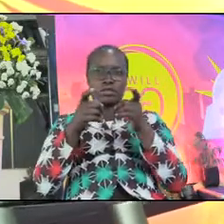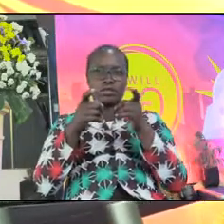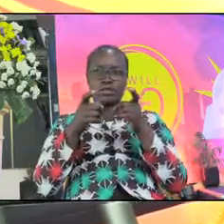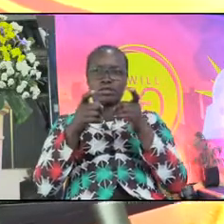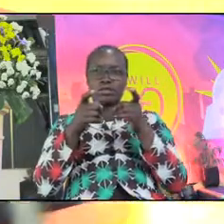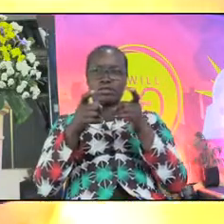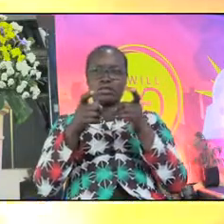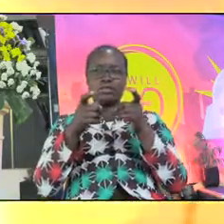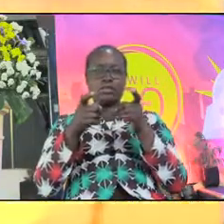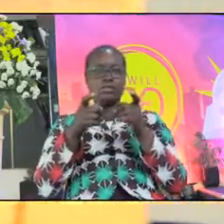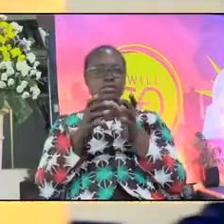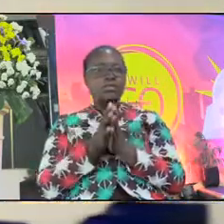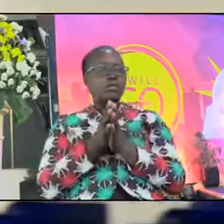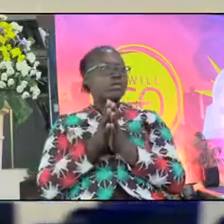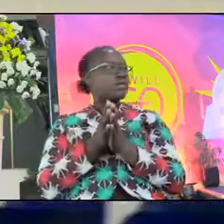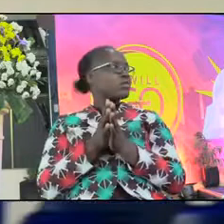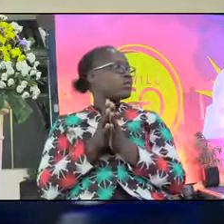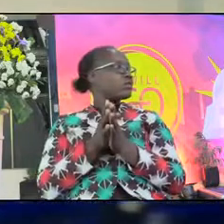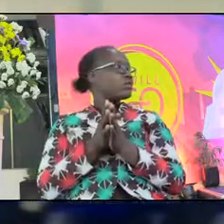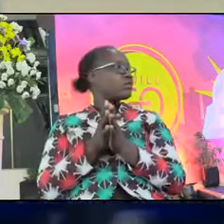control.